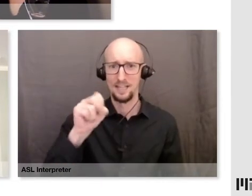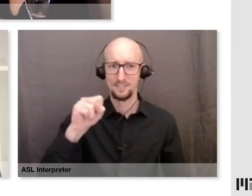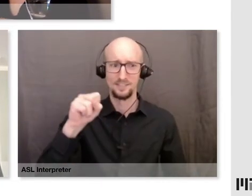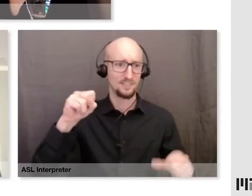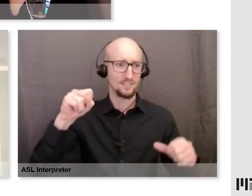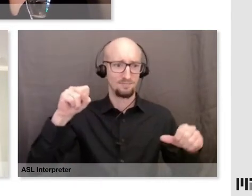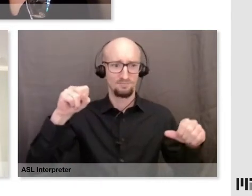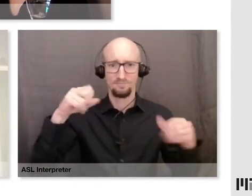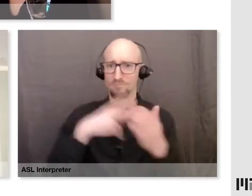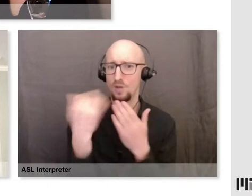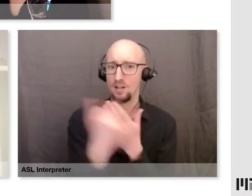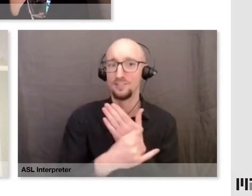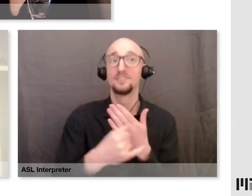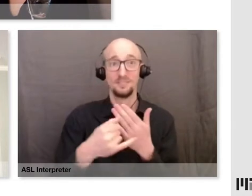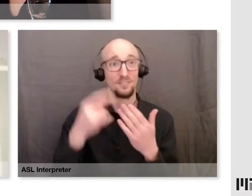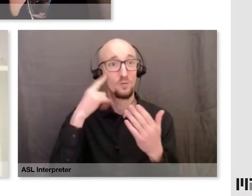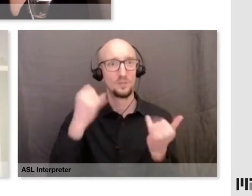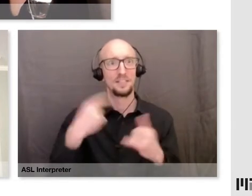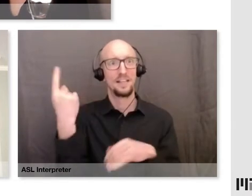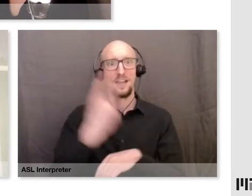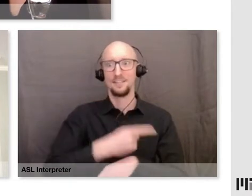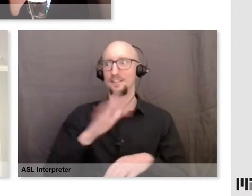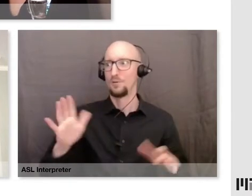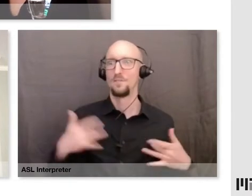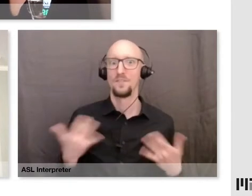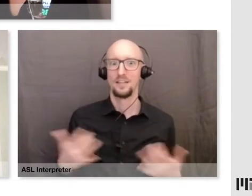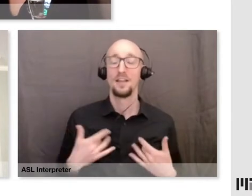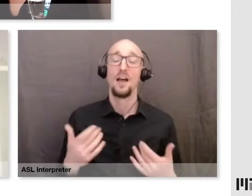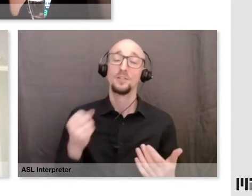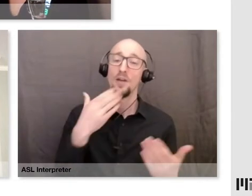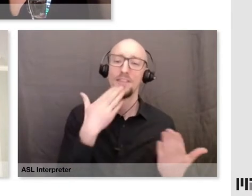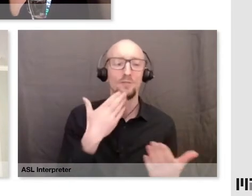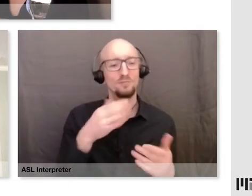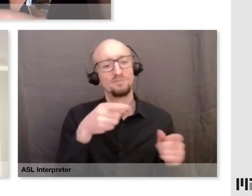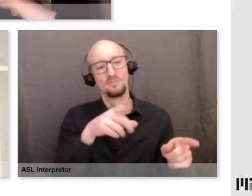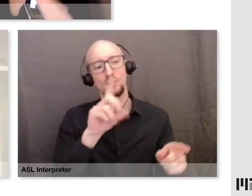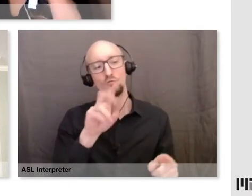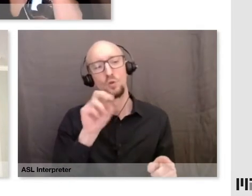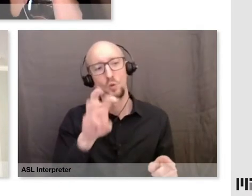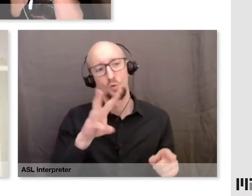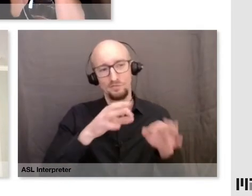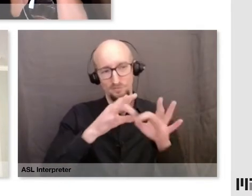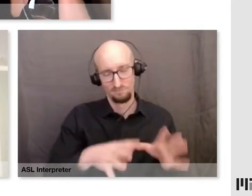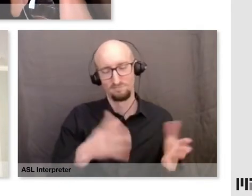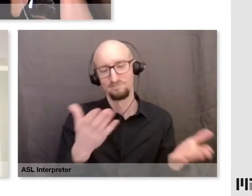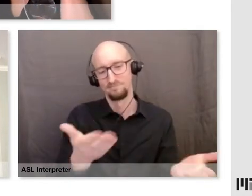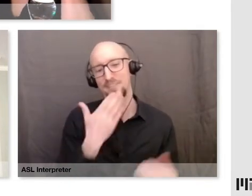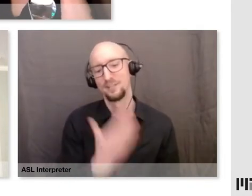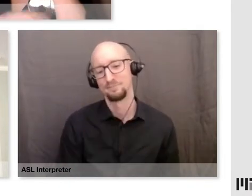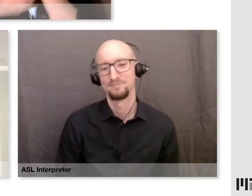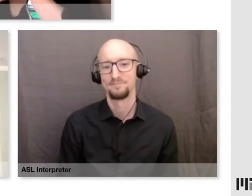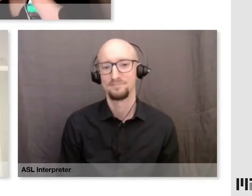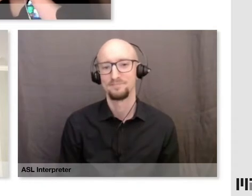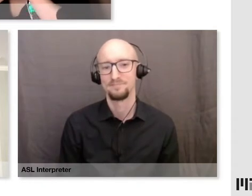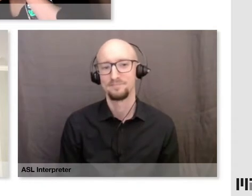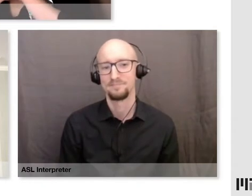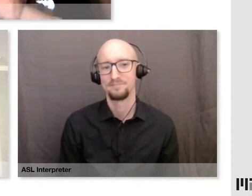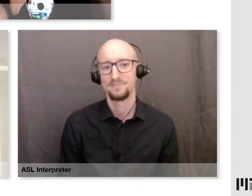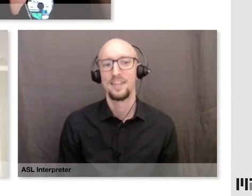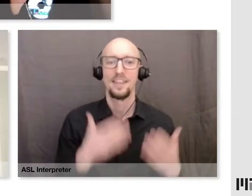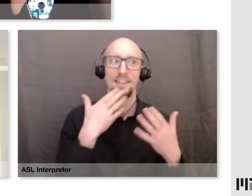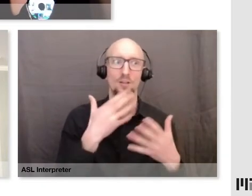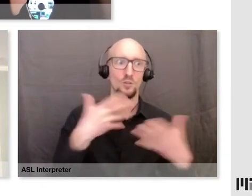in today's event. And thanks also to Drew for providing ASL interpretation today. So much